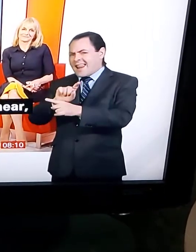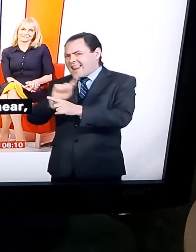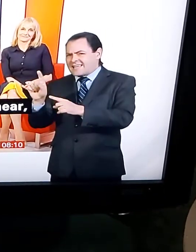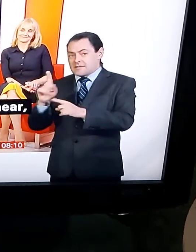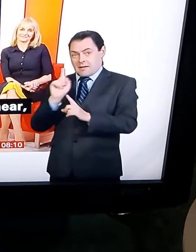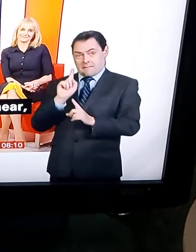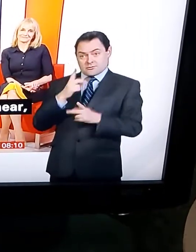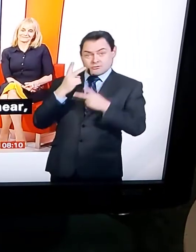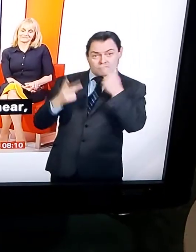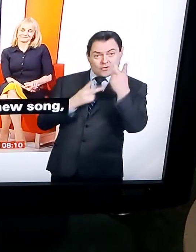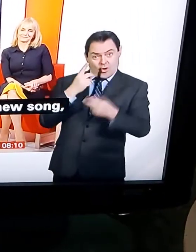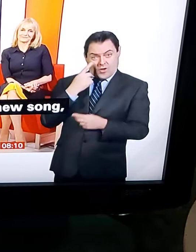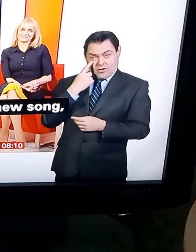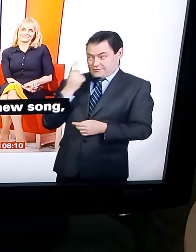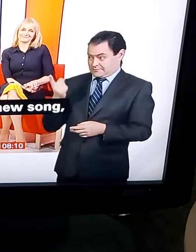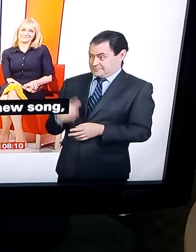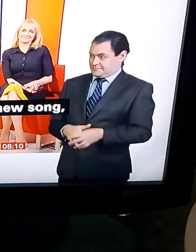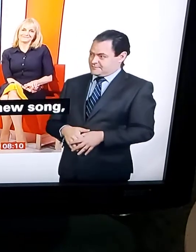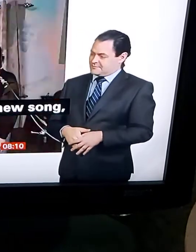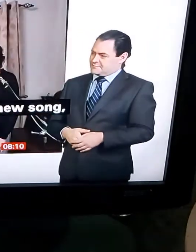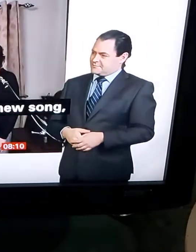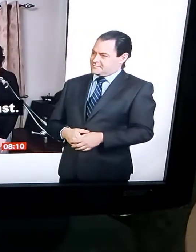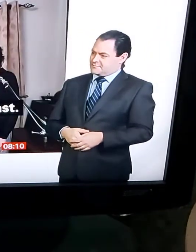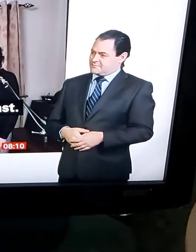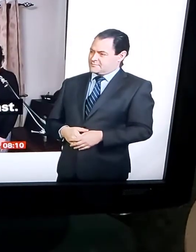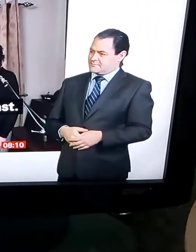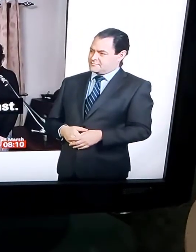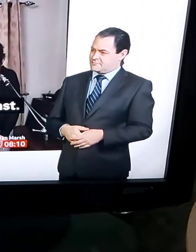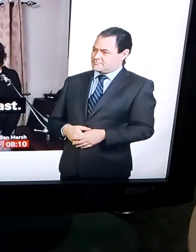here is a little taster.